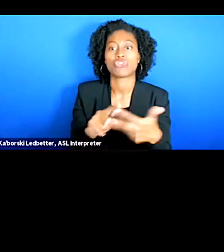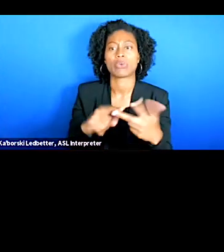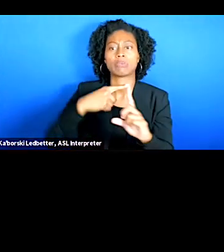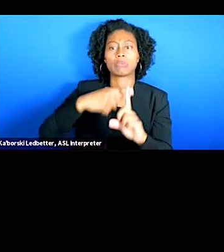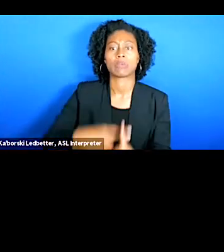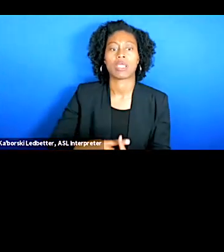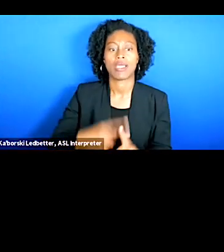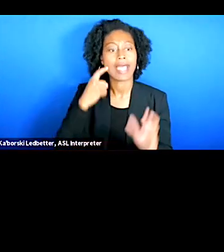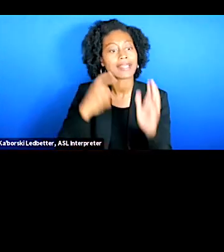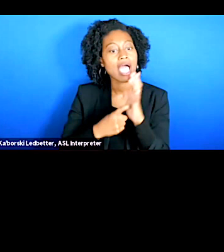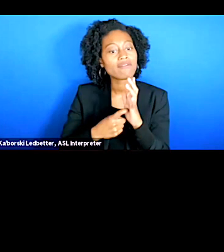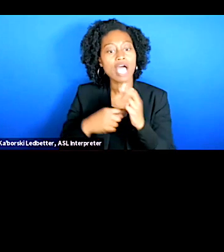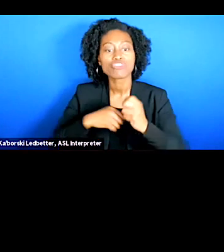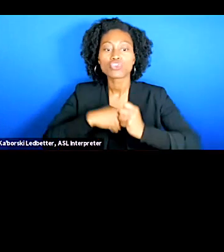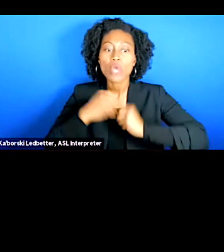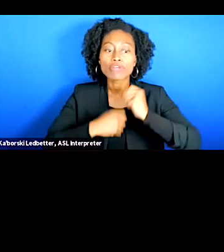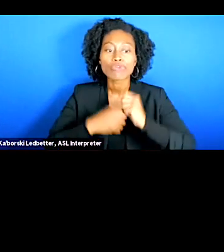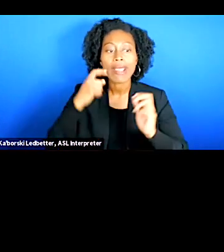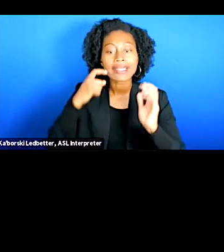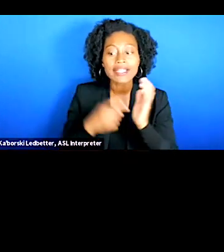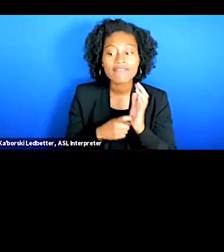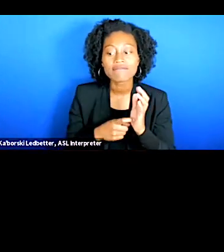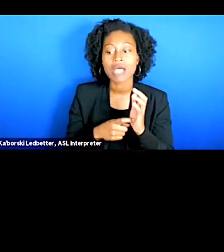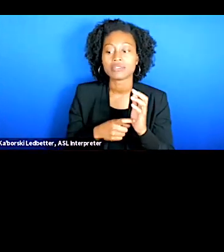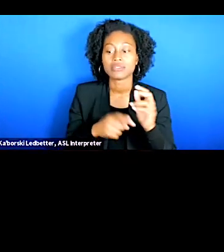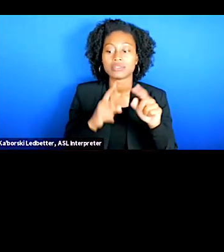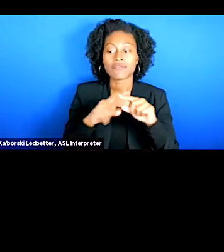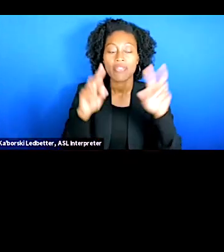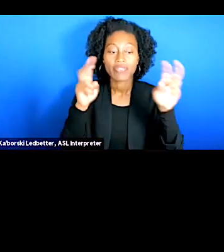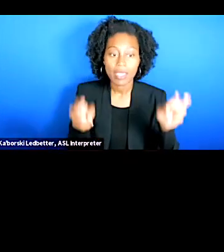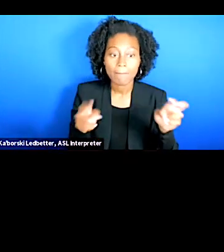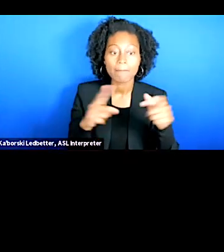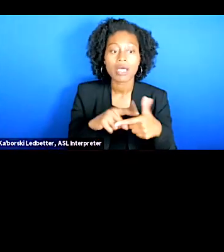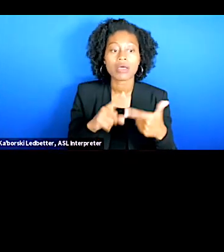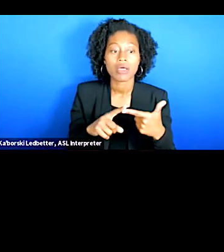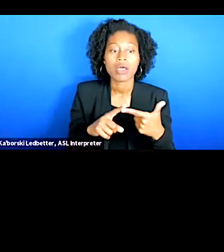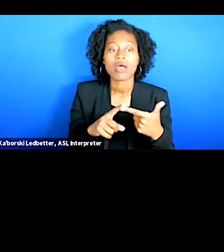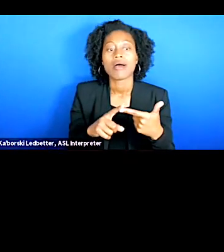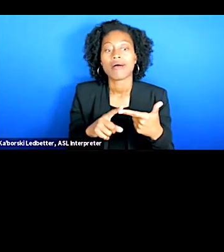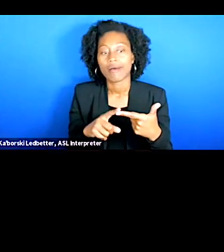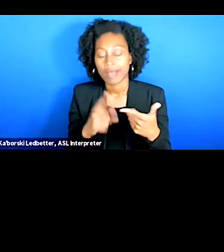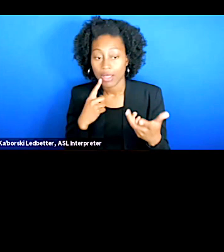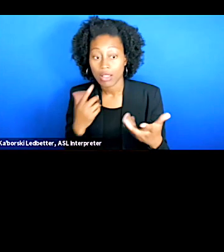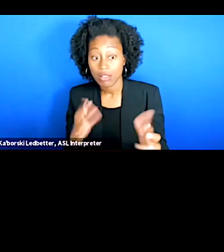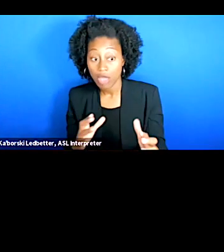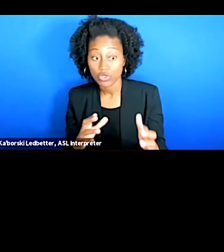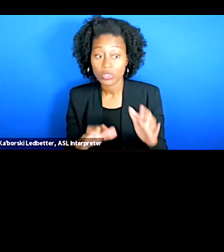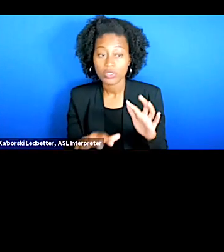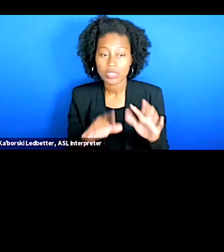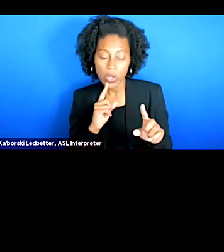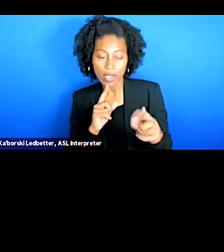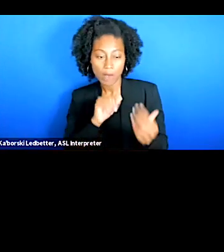important themes. It allows the synthesis authors to attend to themes that arise frequently. And